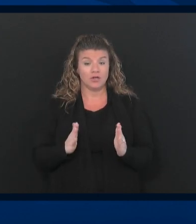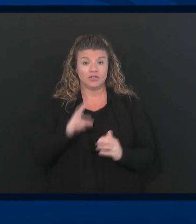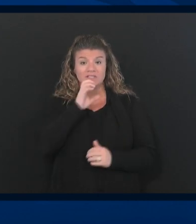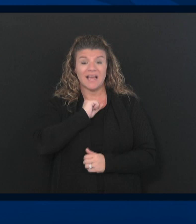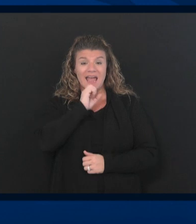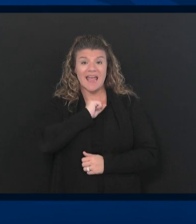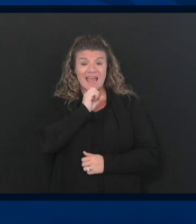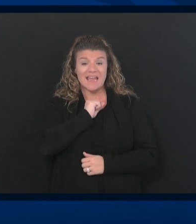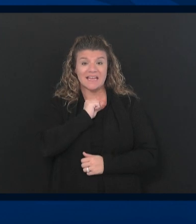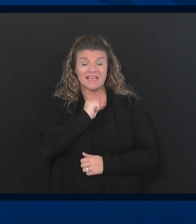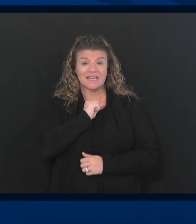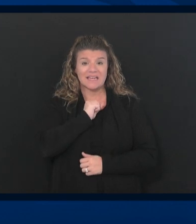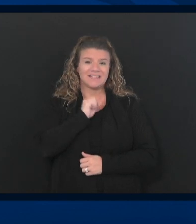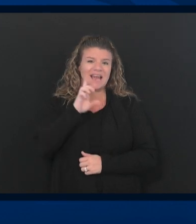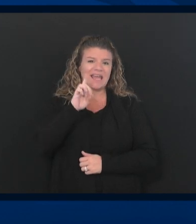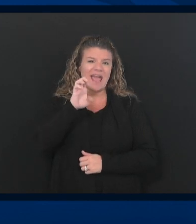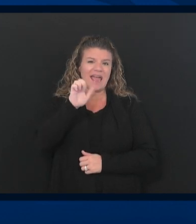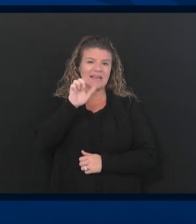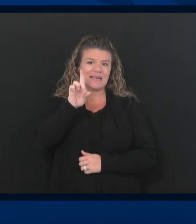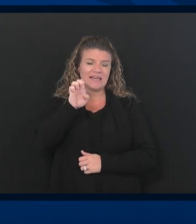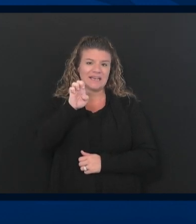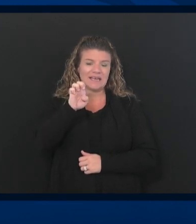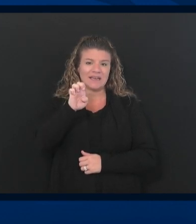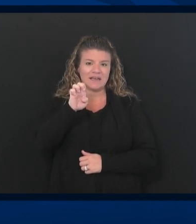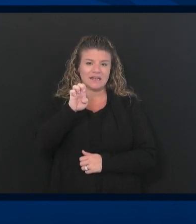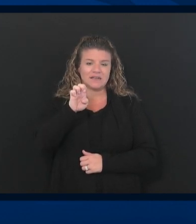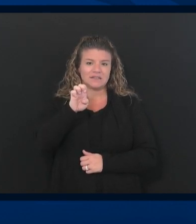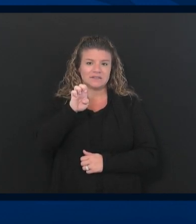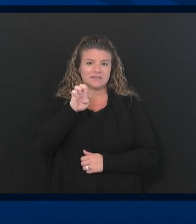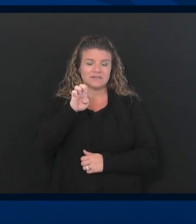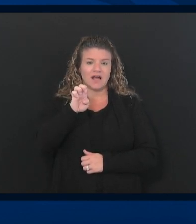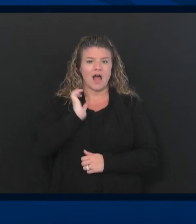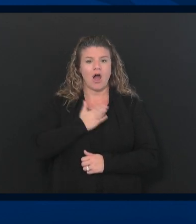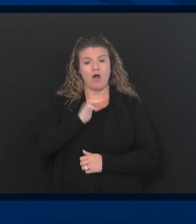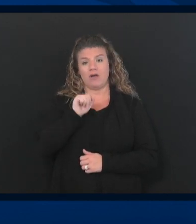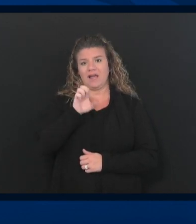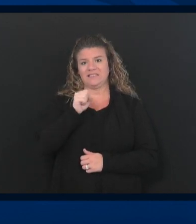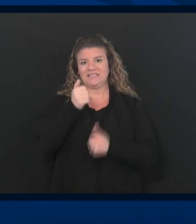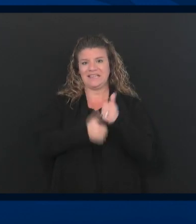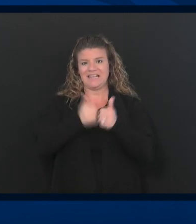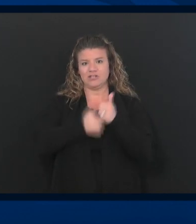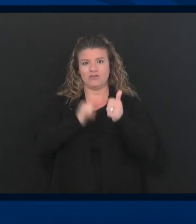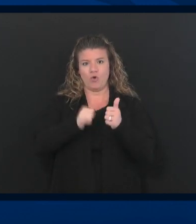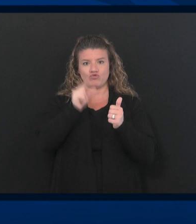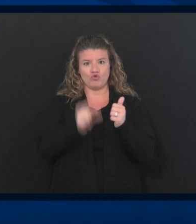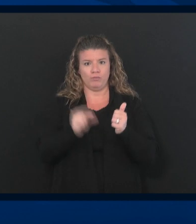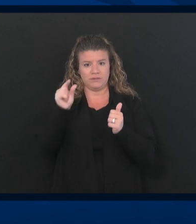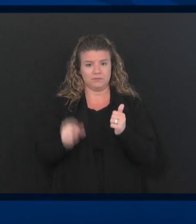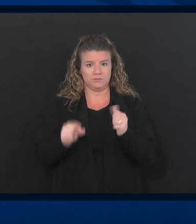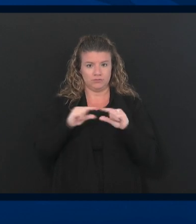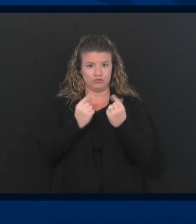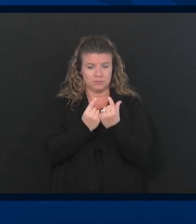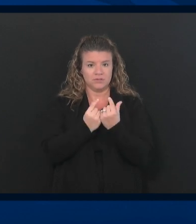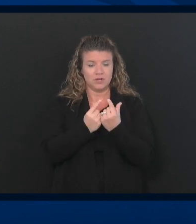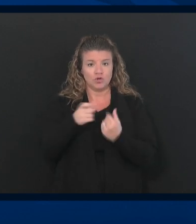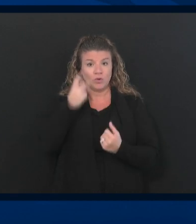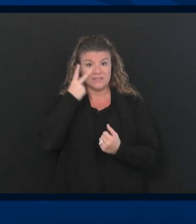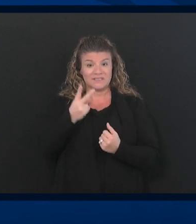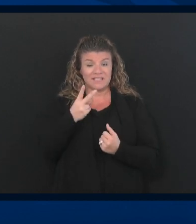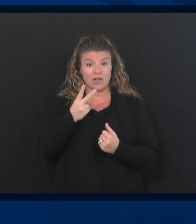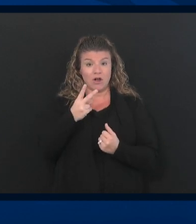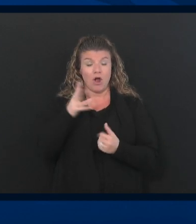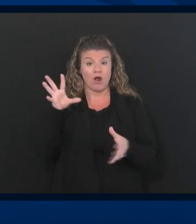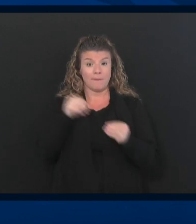by decade, the number of our percent of our cases that are in each of those categories. So if you look at our combined that,